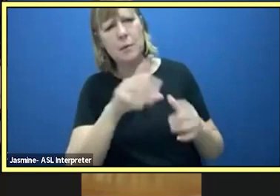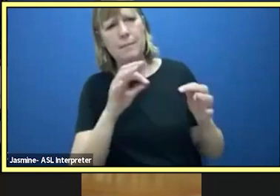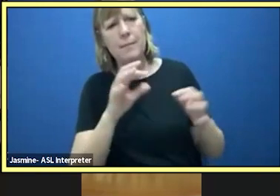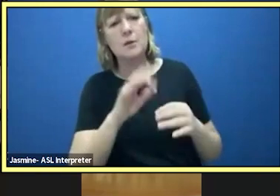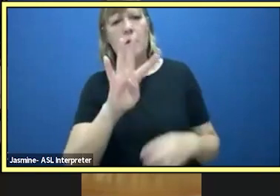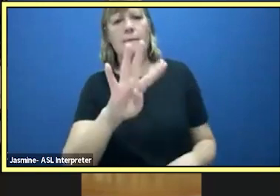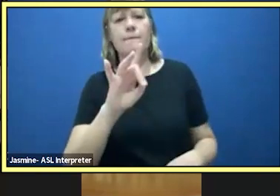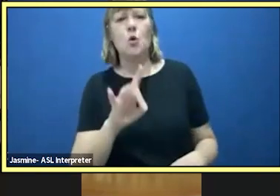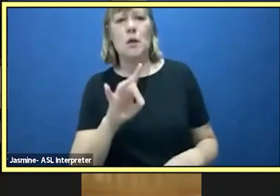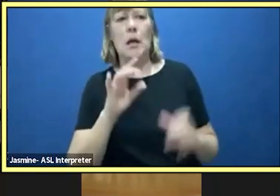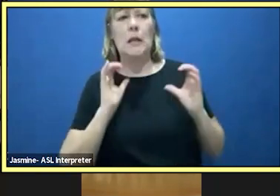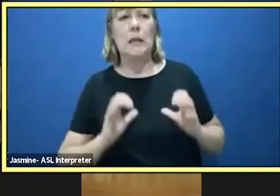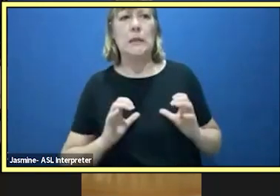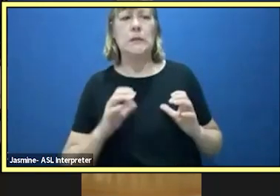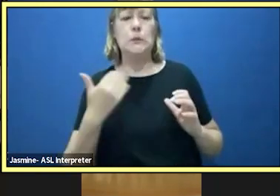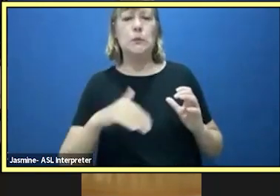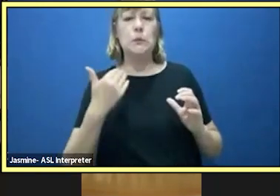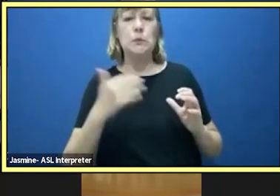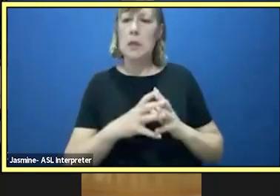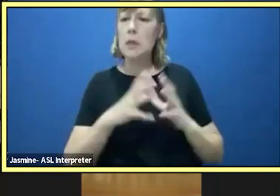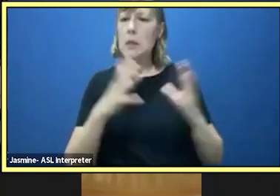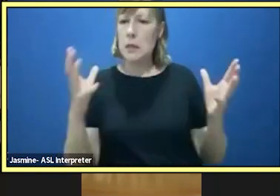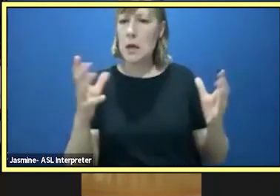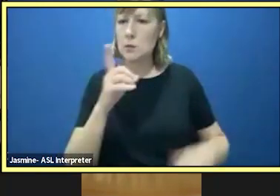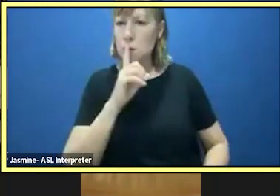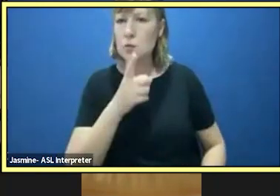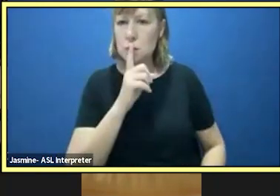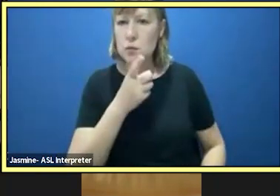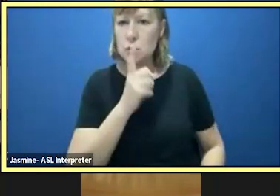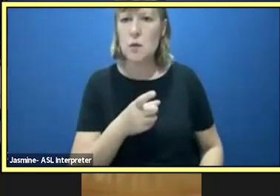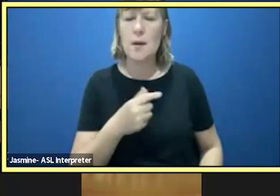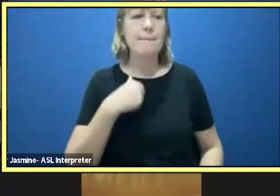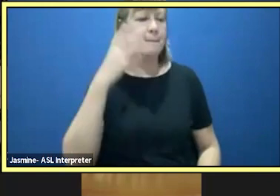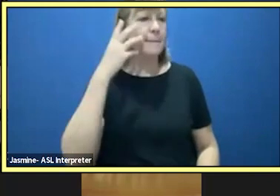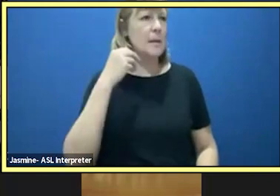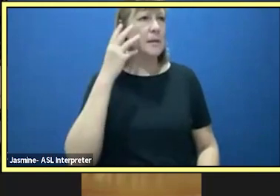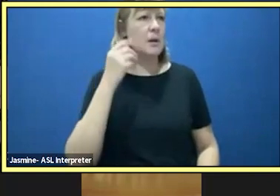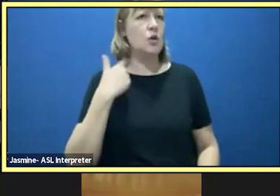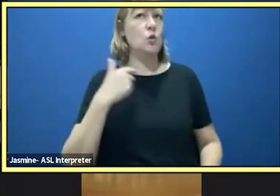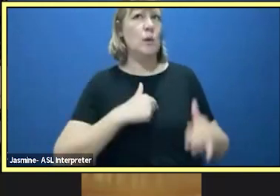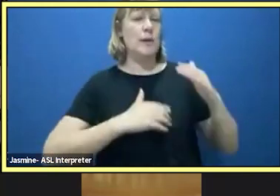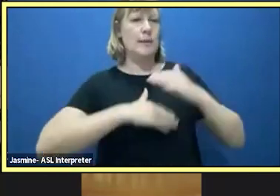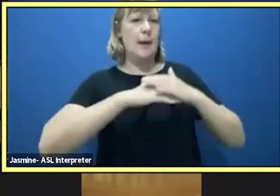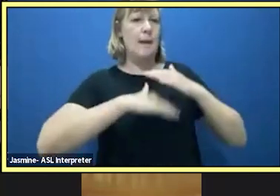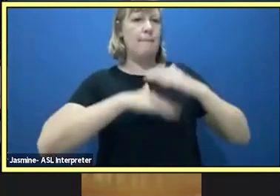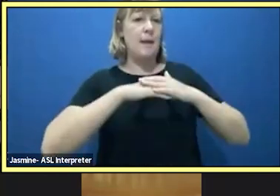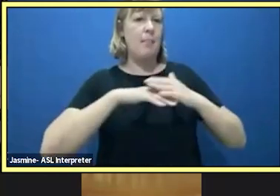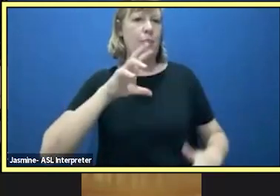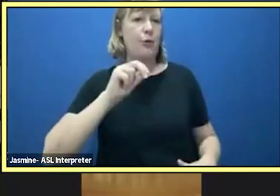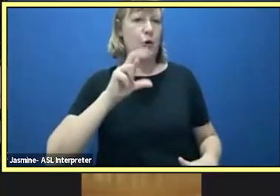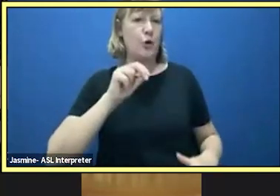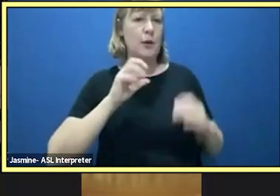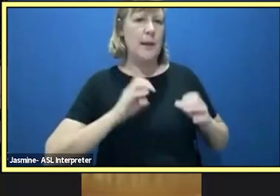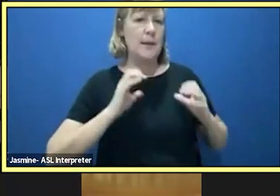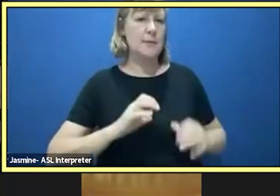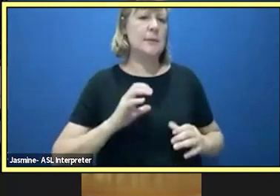My experience is that we were capped at 30. Occasionally we would do 32 or 35 to cover